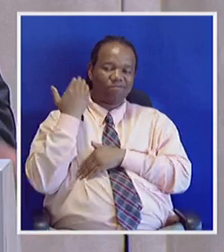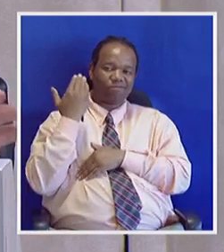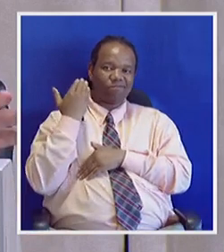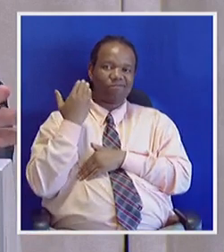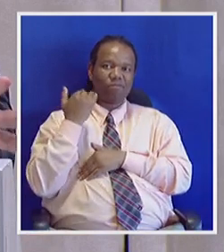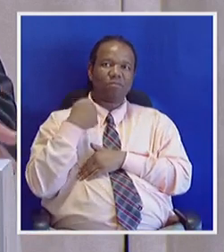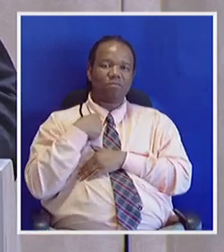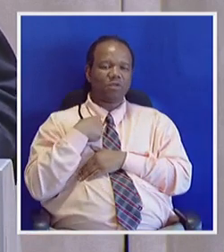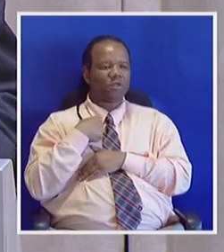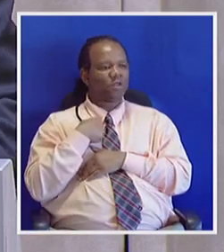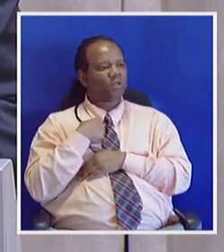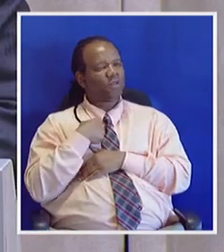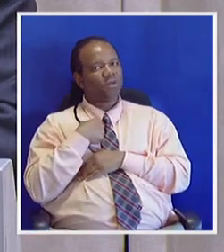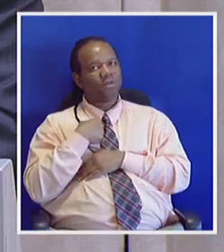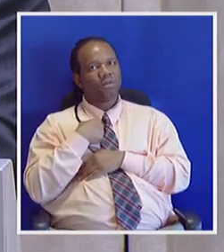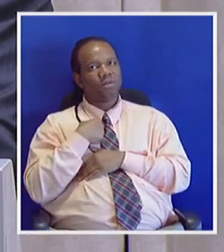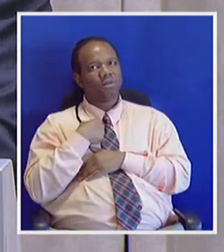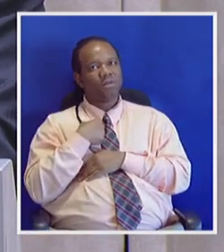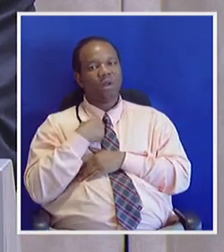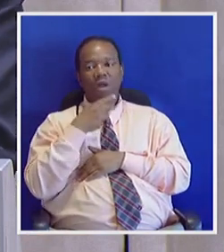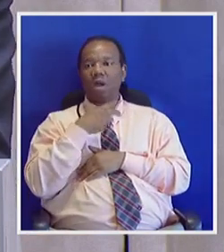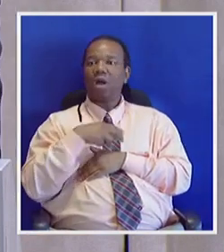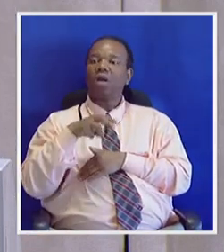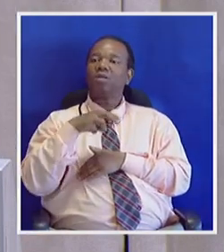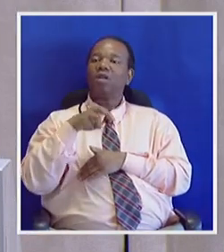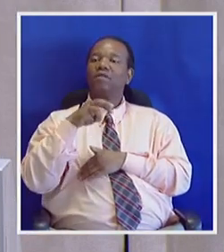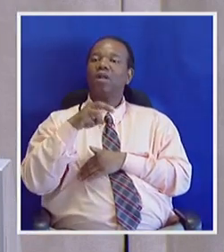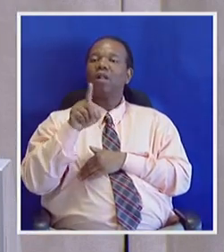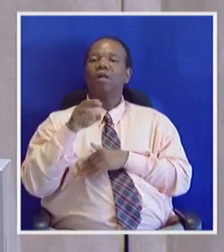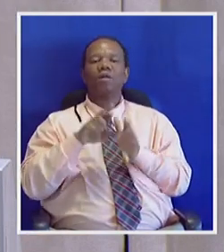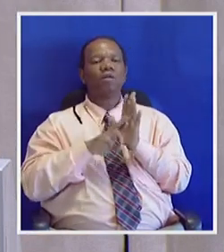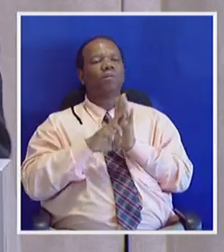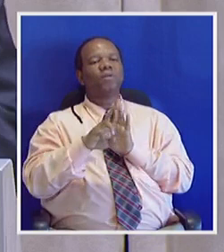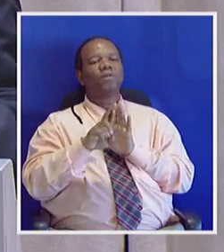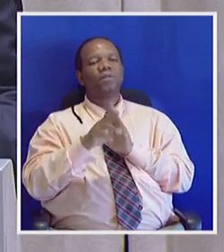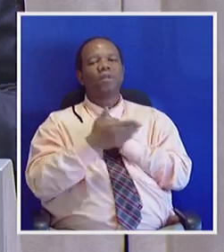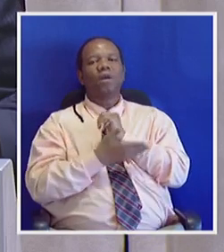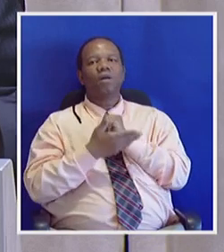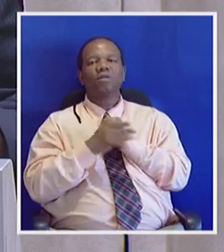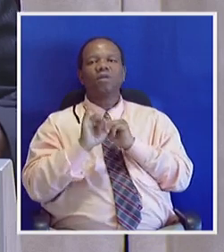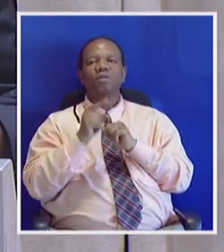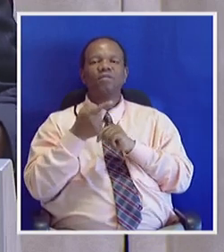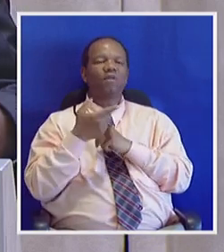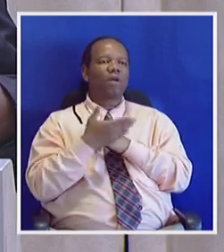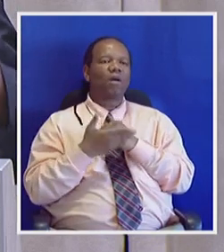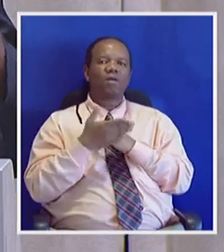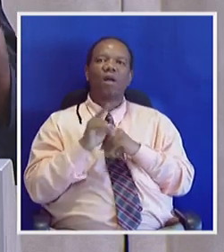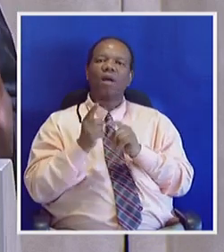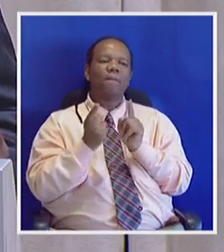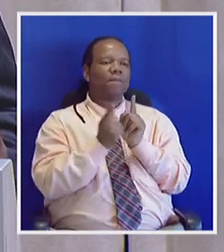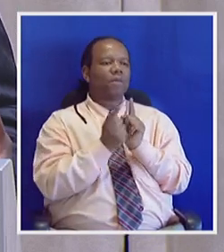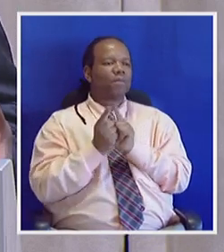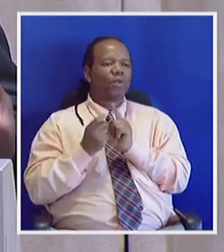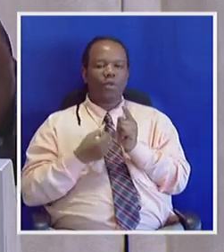I've traveled on behalf of our country to various countries, I've often met young people who are involved